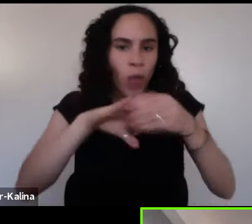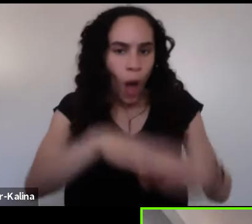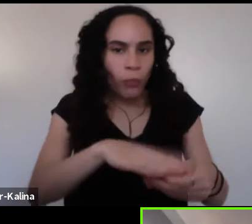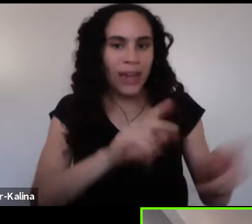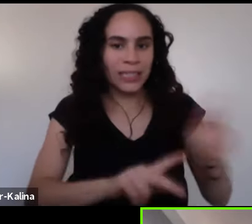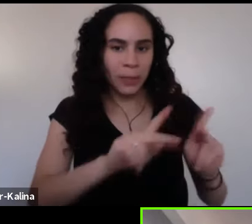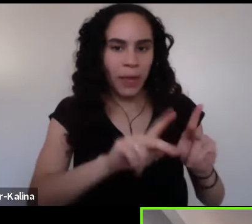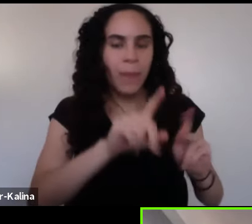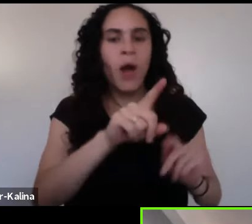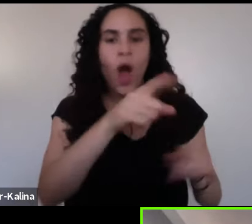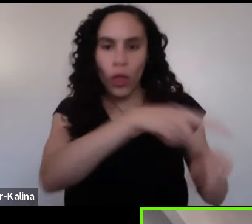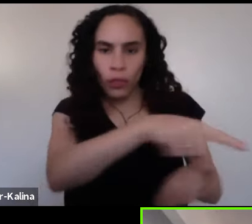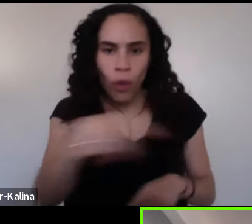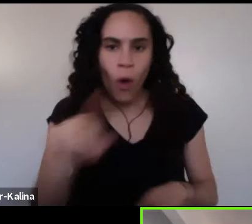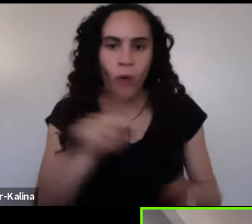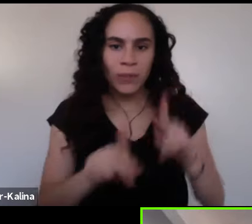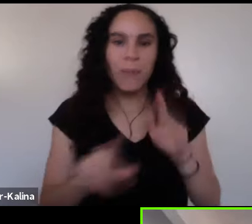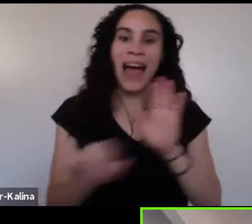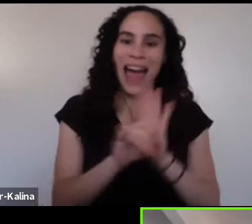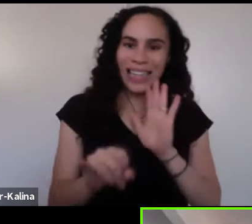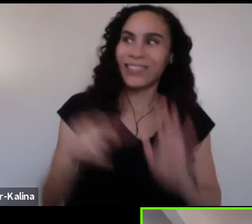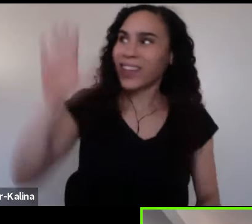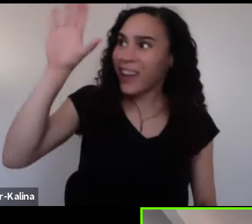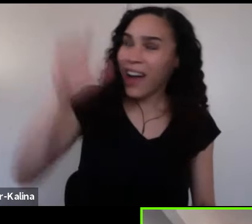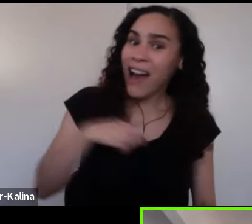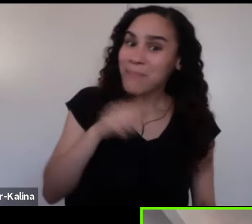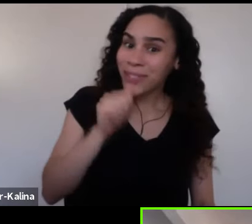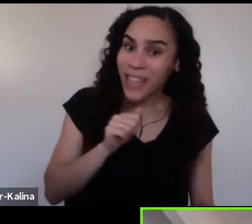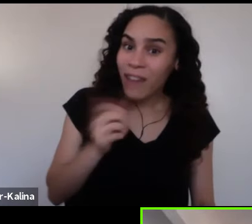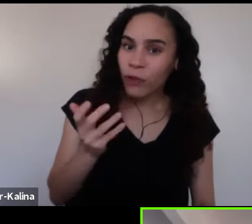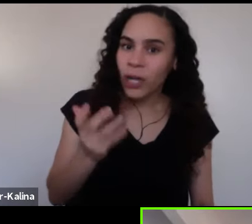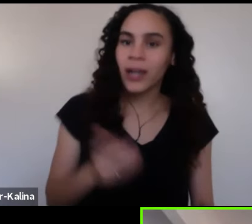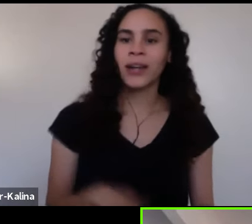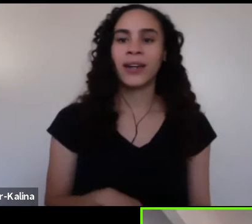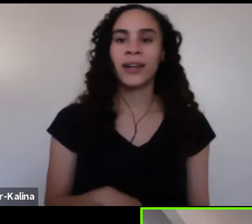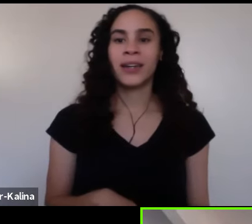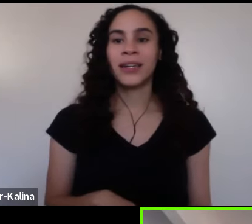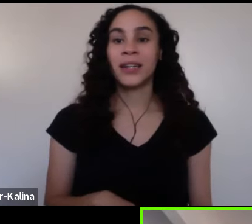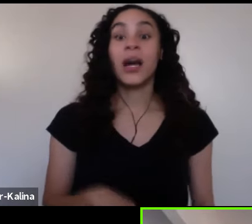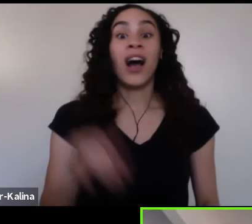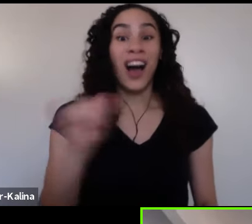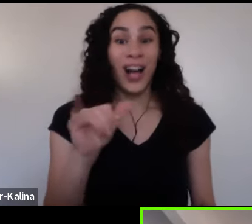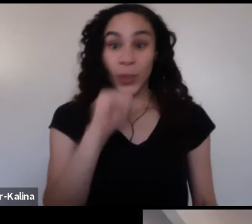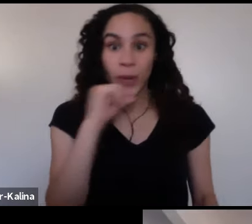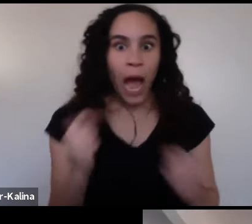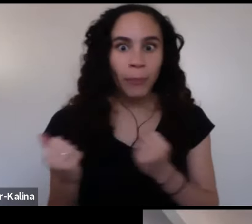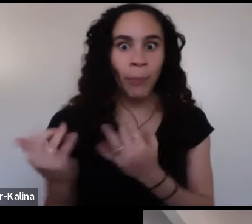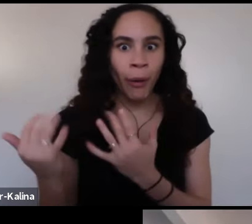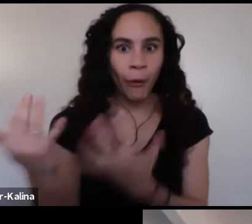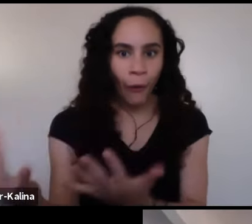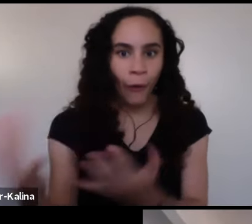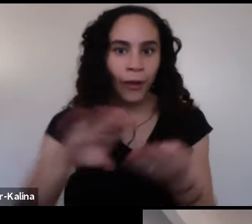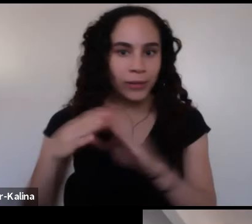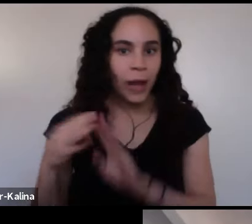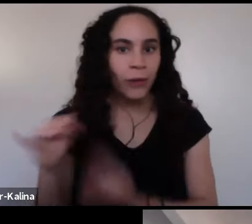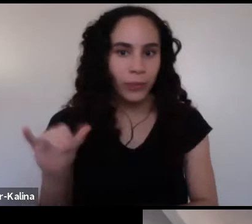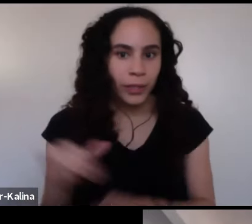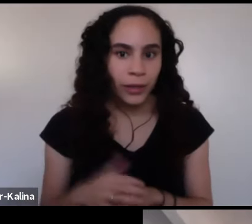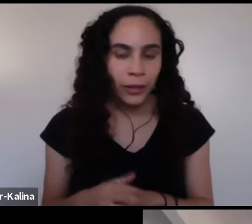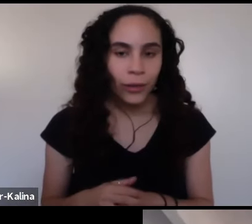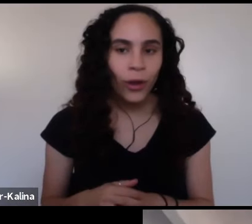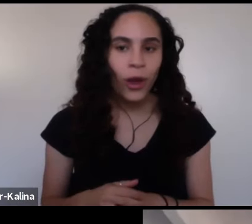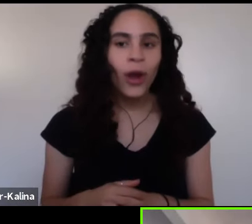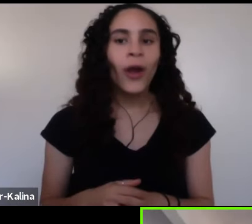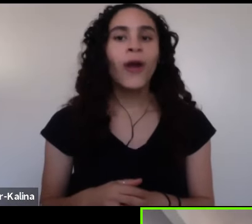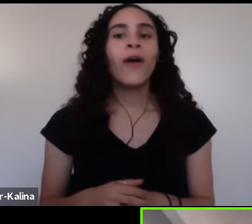identifying as the people that are suffering. It's not burdening them either, right? And it's a